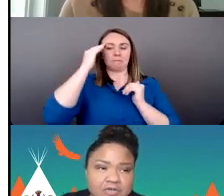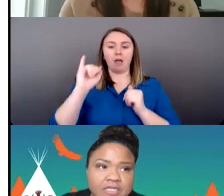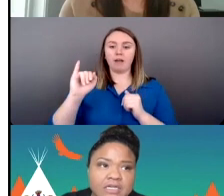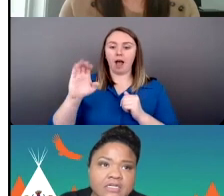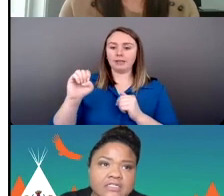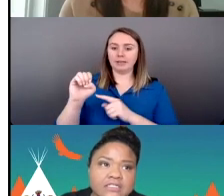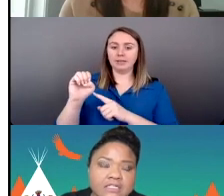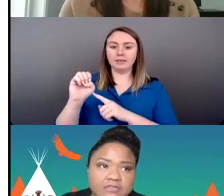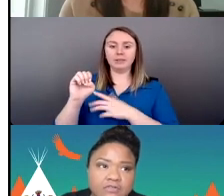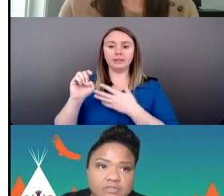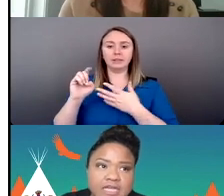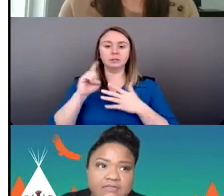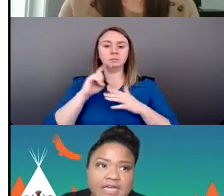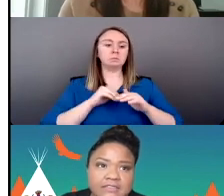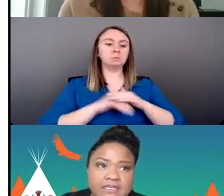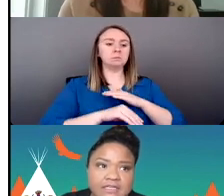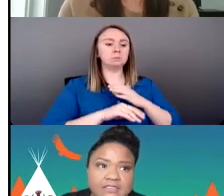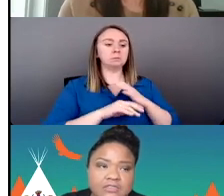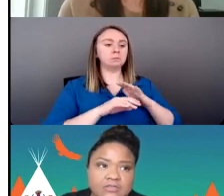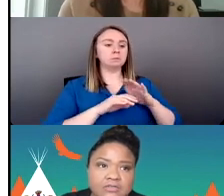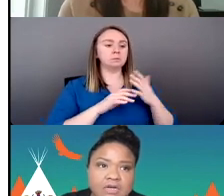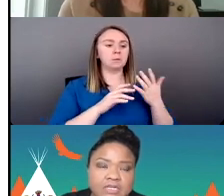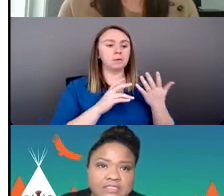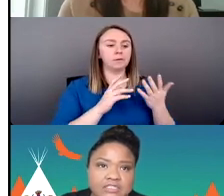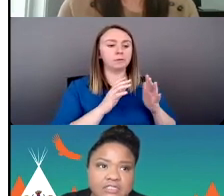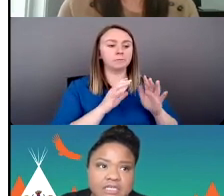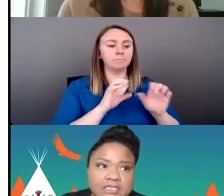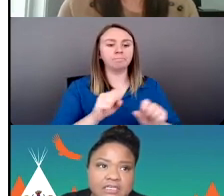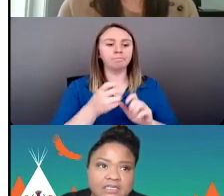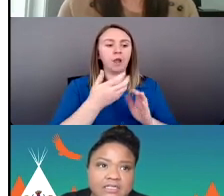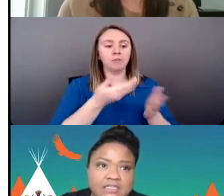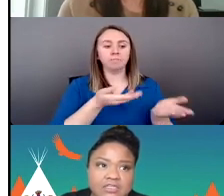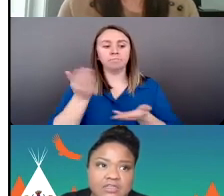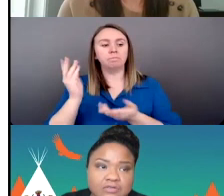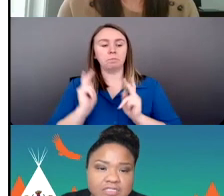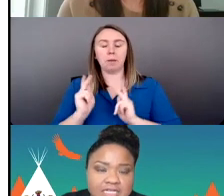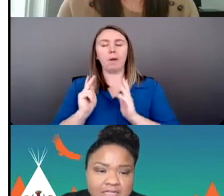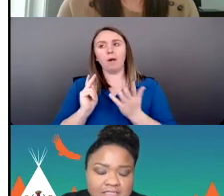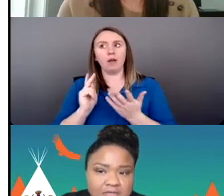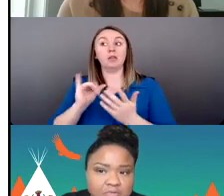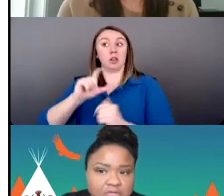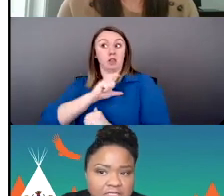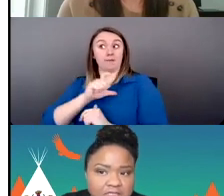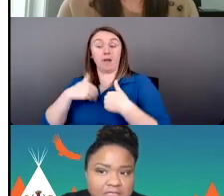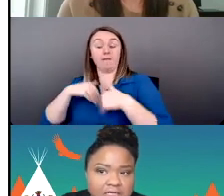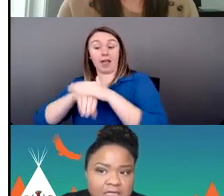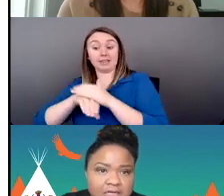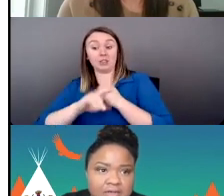is going. Does law enforcement have access to, I mean, essentially use the data that's